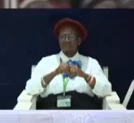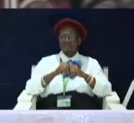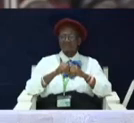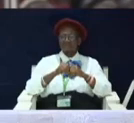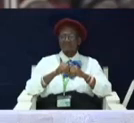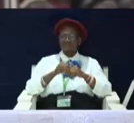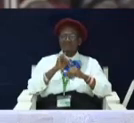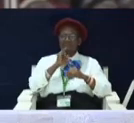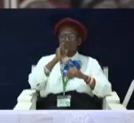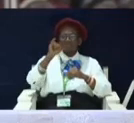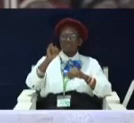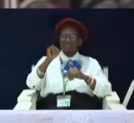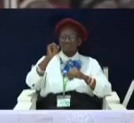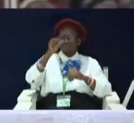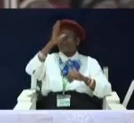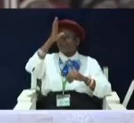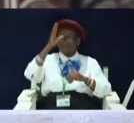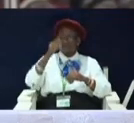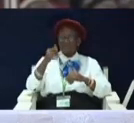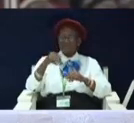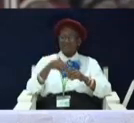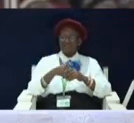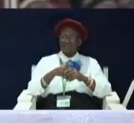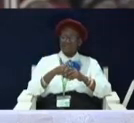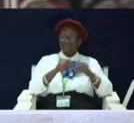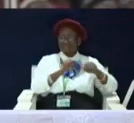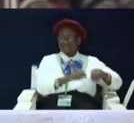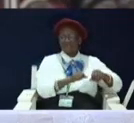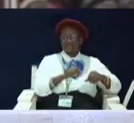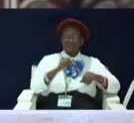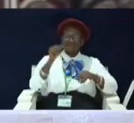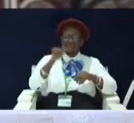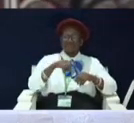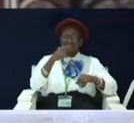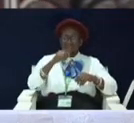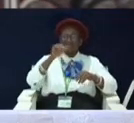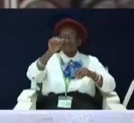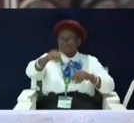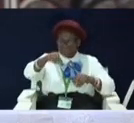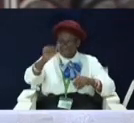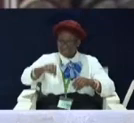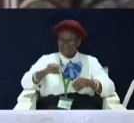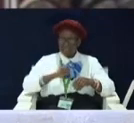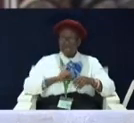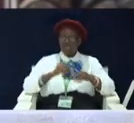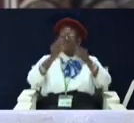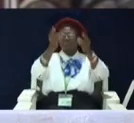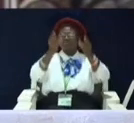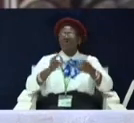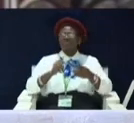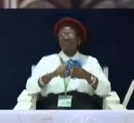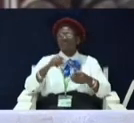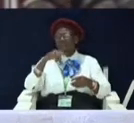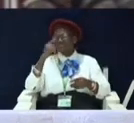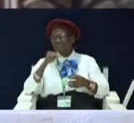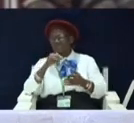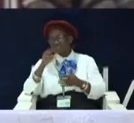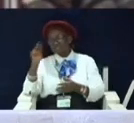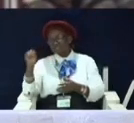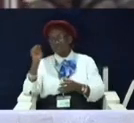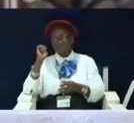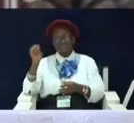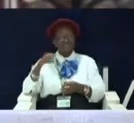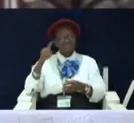Is daddy in? They say yes. I want to see him. He's not